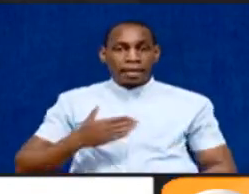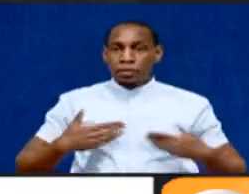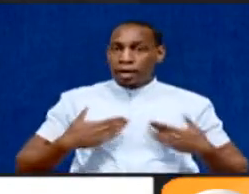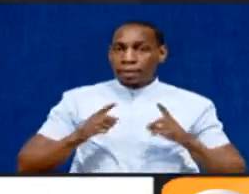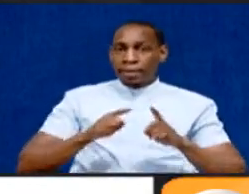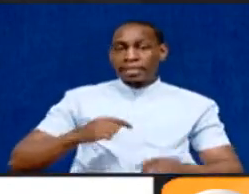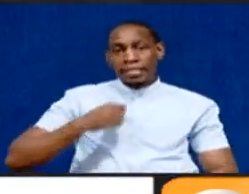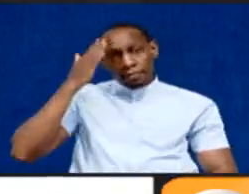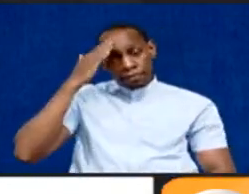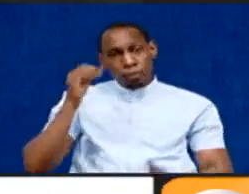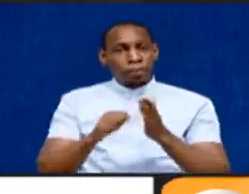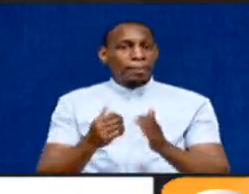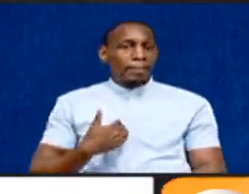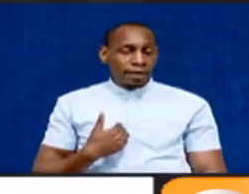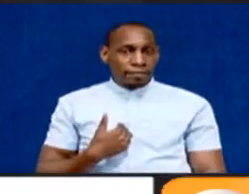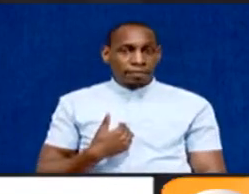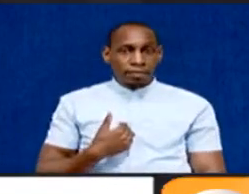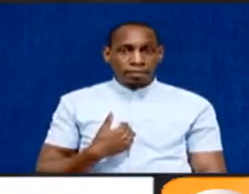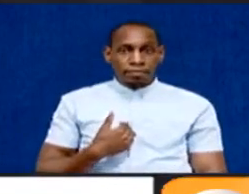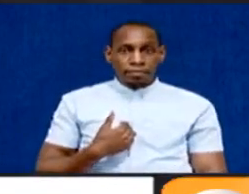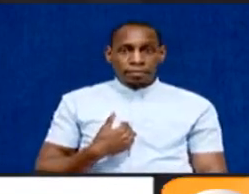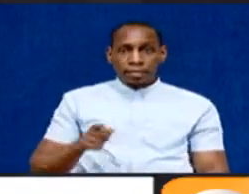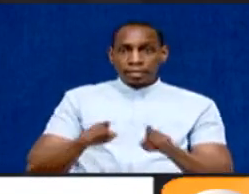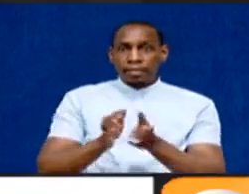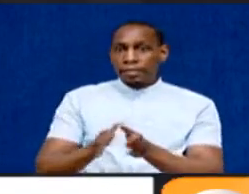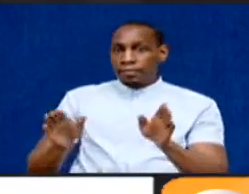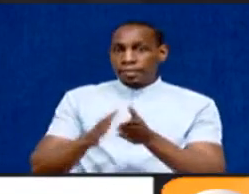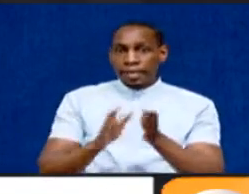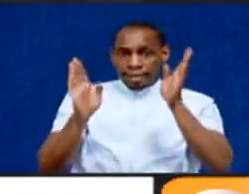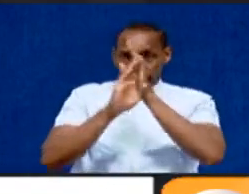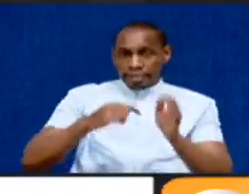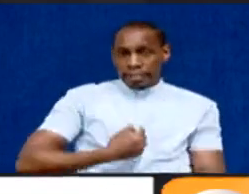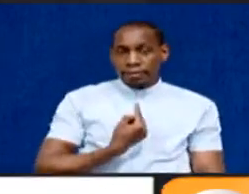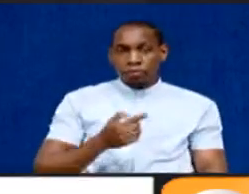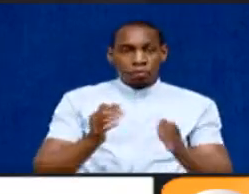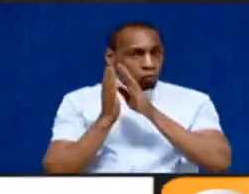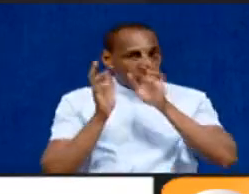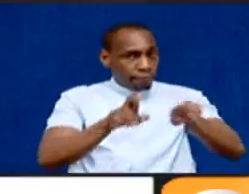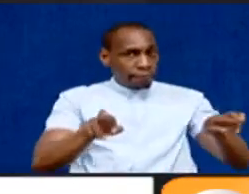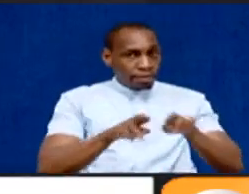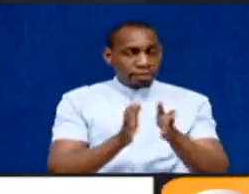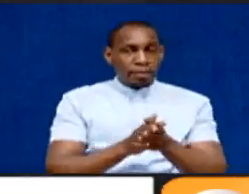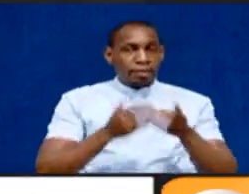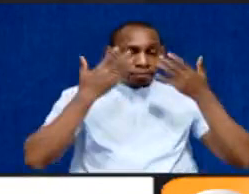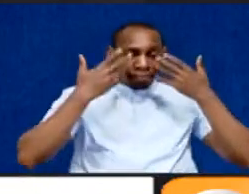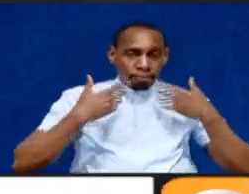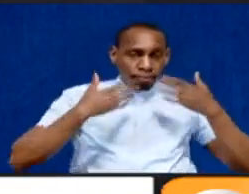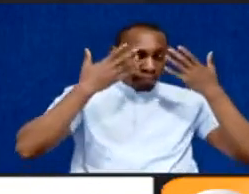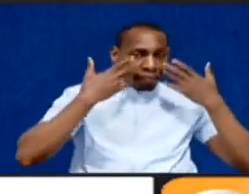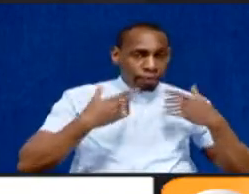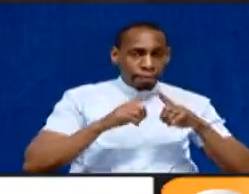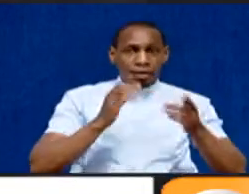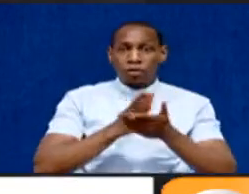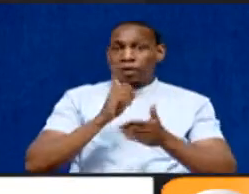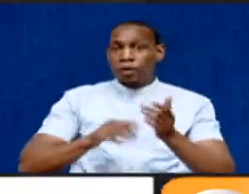I was not okay with that. You know, I used to go and close myself in a bedroom and start crying, but